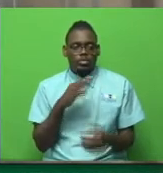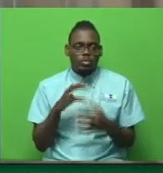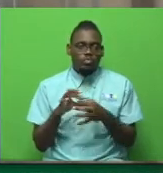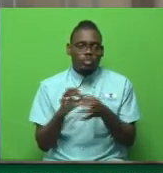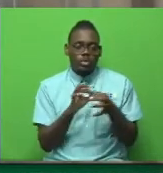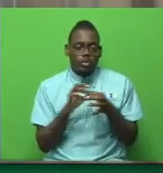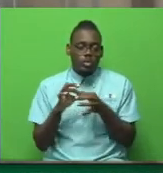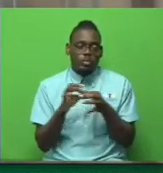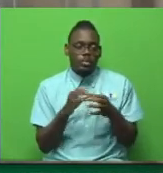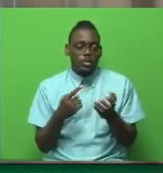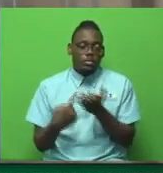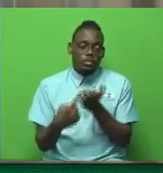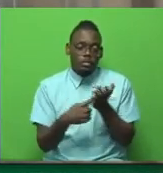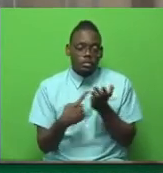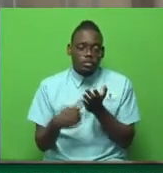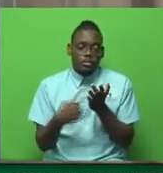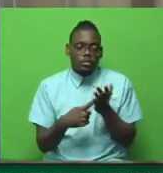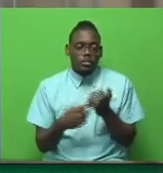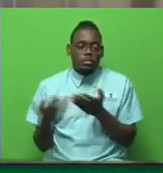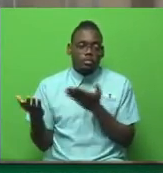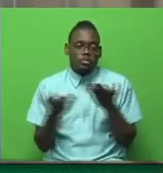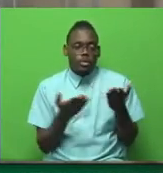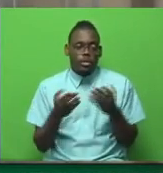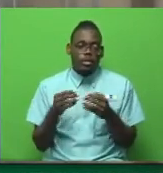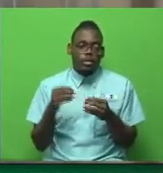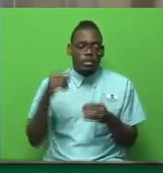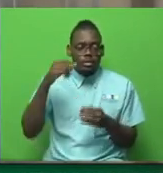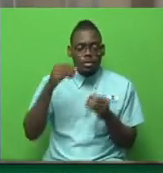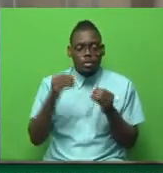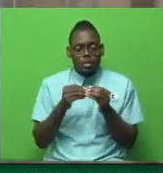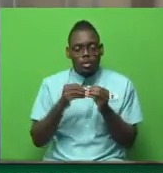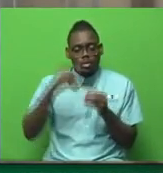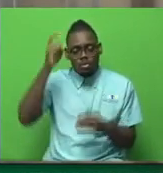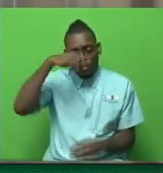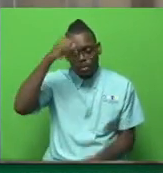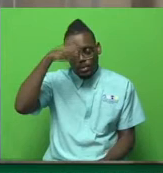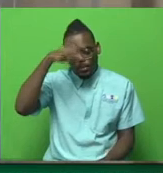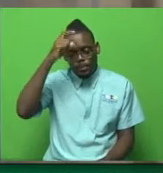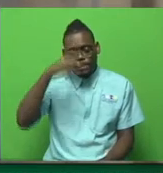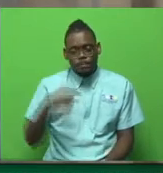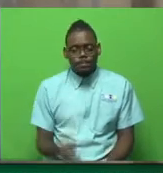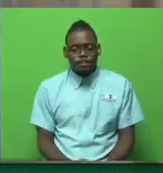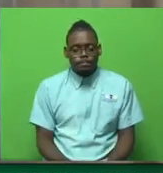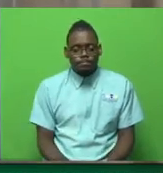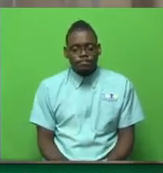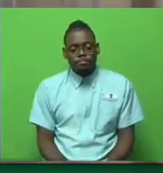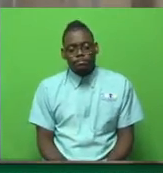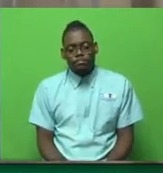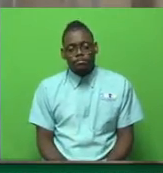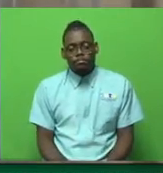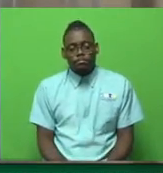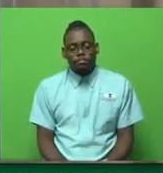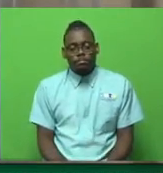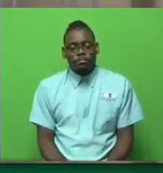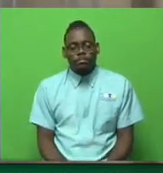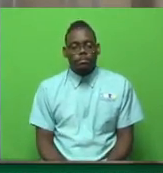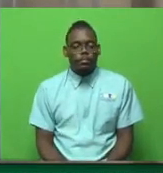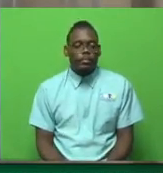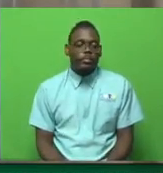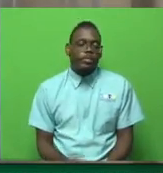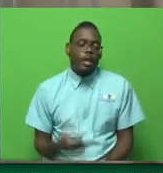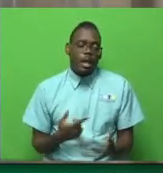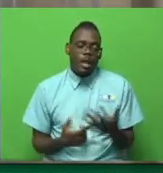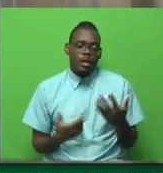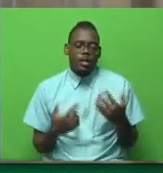into this conversation about the lives and future of Trinidad and Tobago Madam speaker I want to break with traditional a little bit